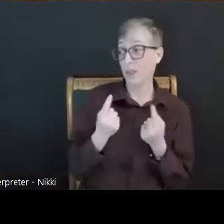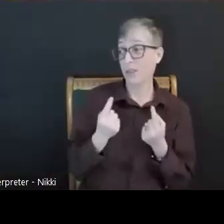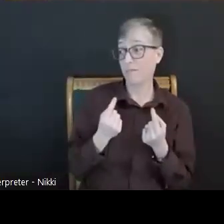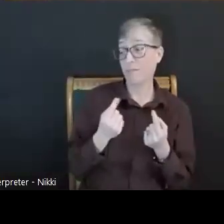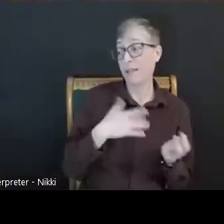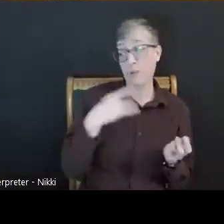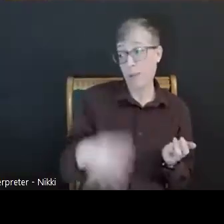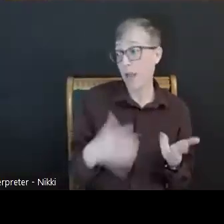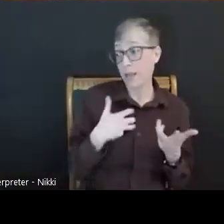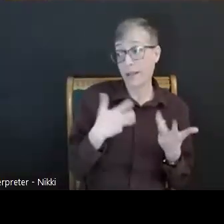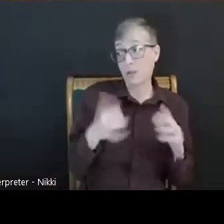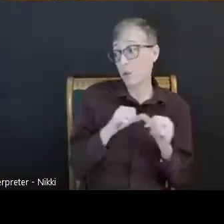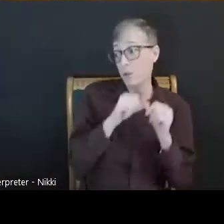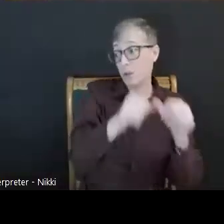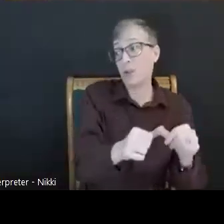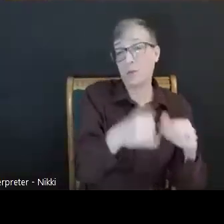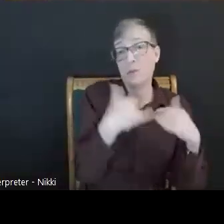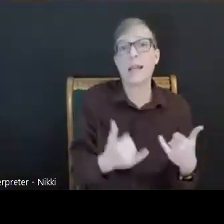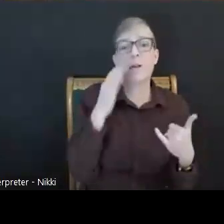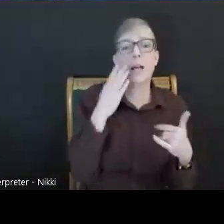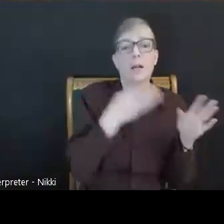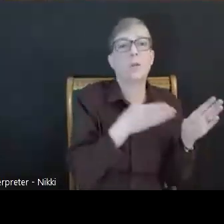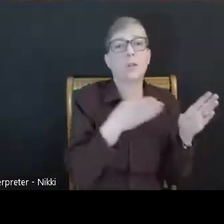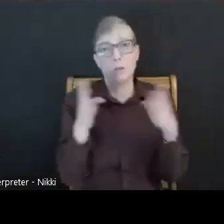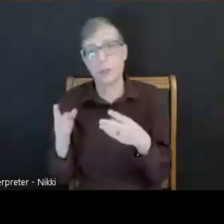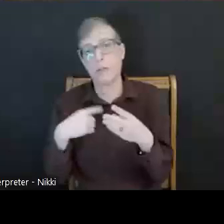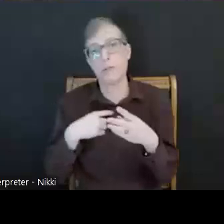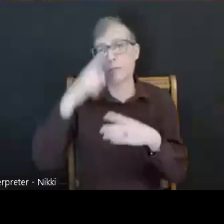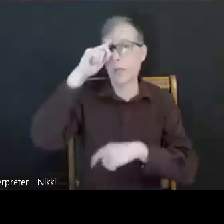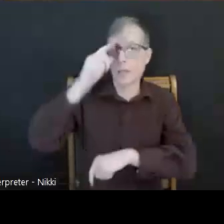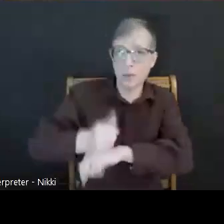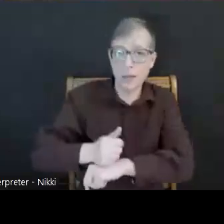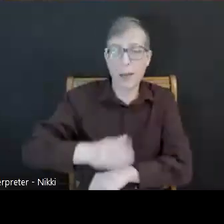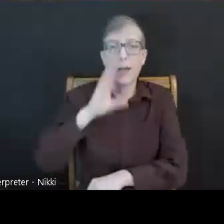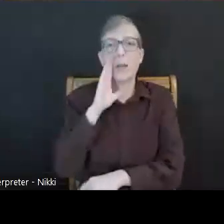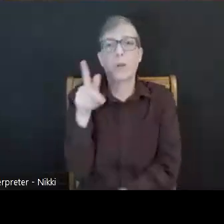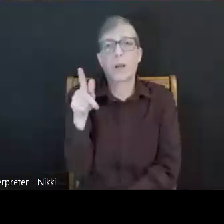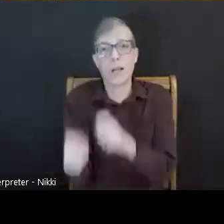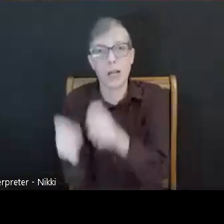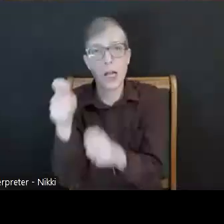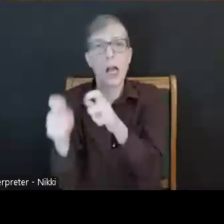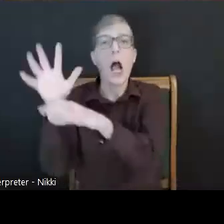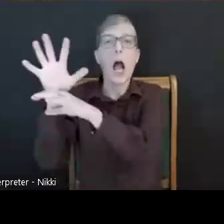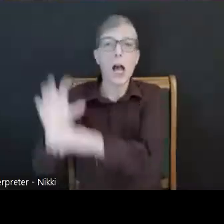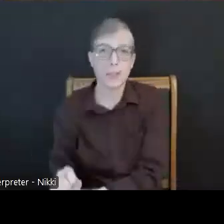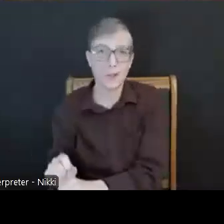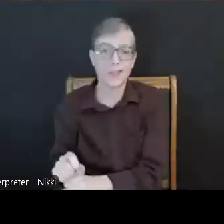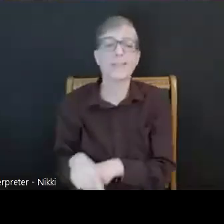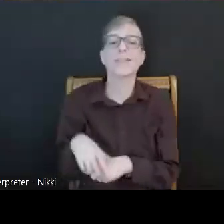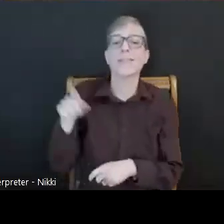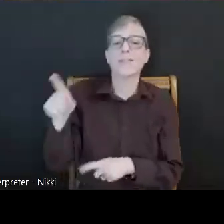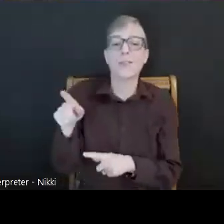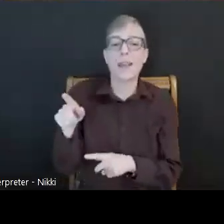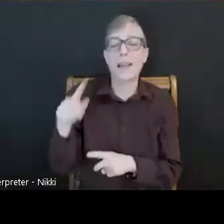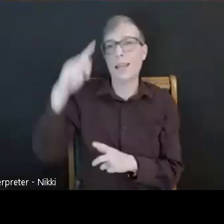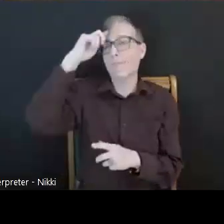action and do things to help themselves. So there's a reassessment and reaffirmation that they're a worthwhile person. They have a lot